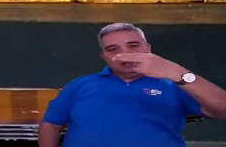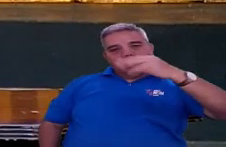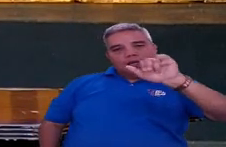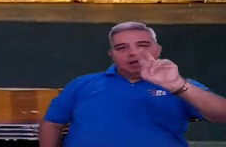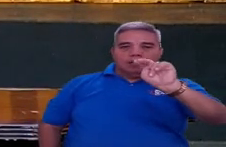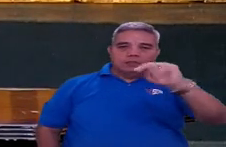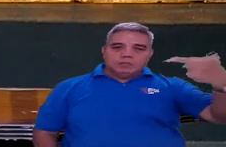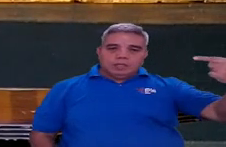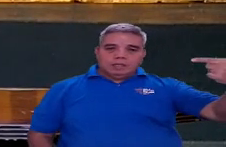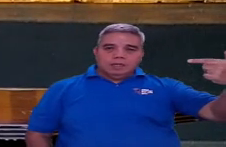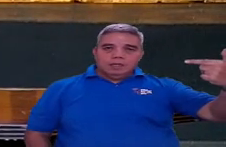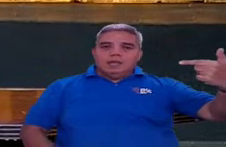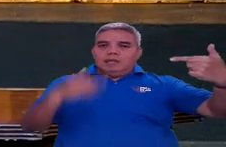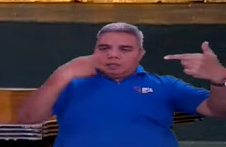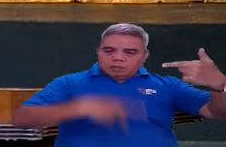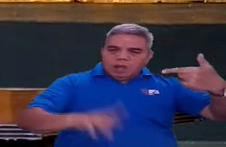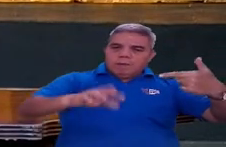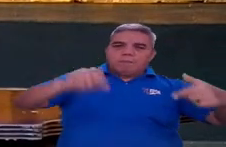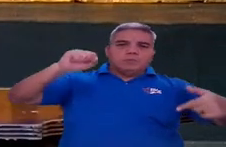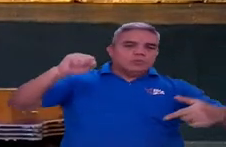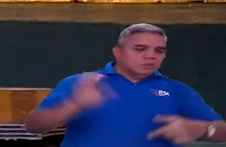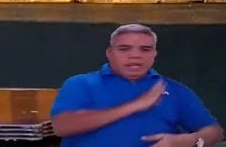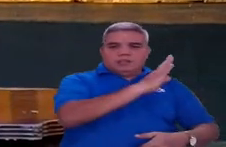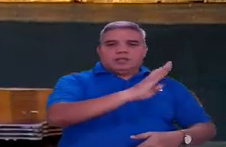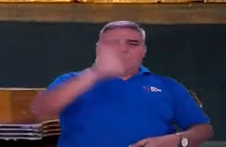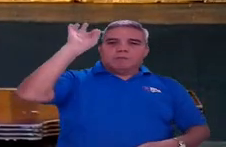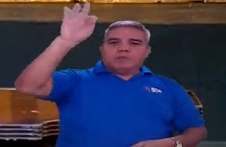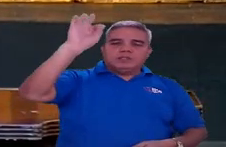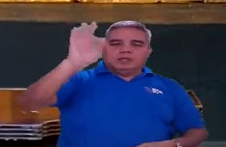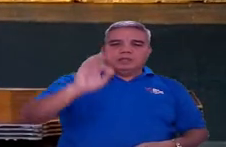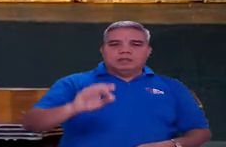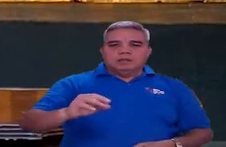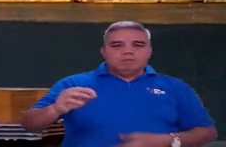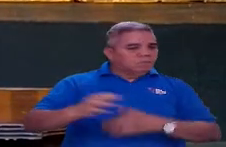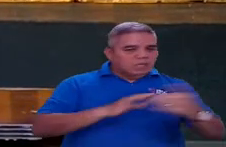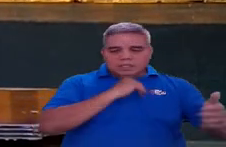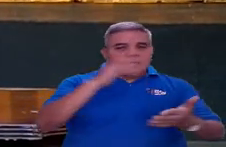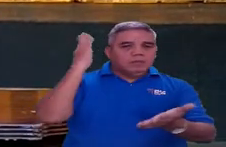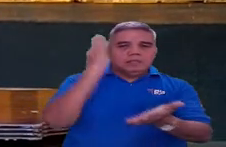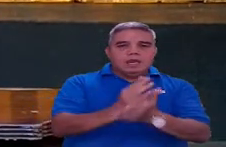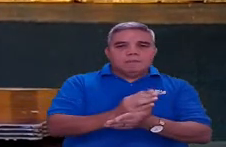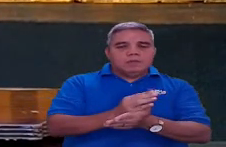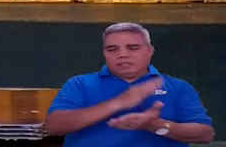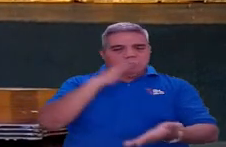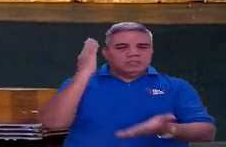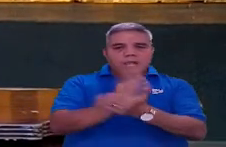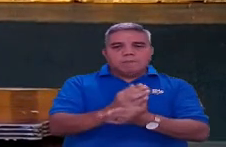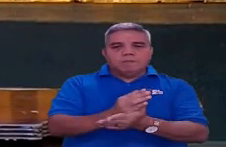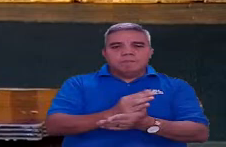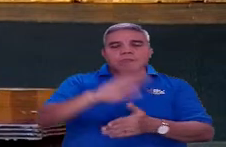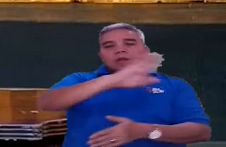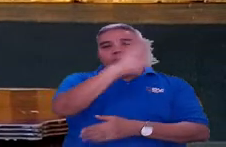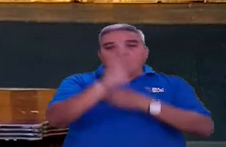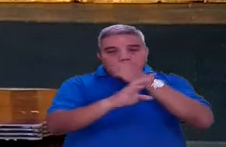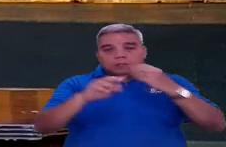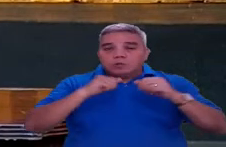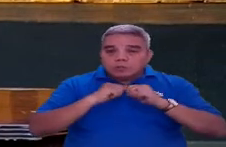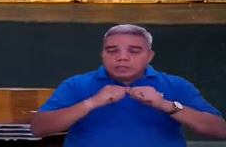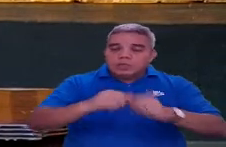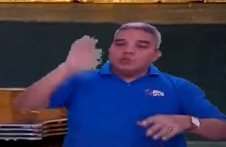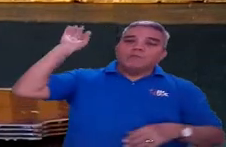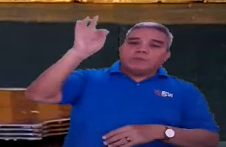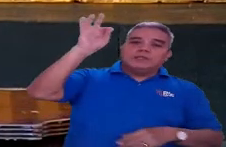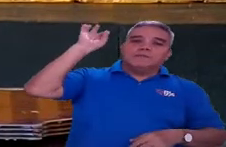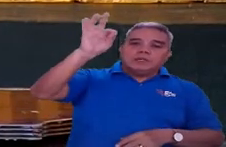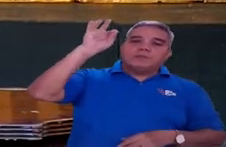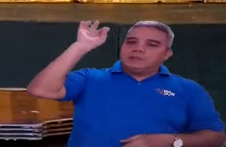Amen. The potential, there's a lot of potential. Amen. Doesn't end, doesn't stop. When we just continue to